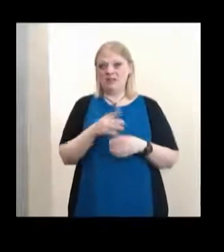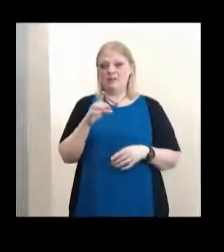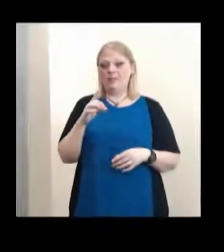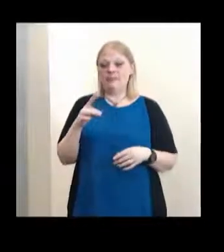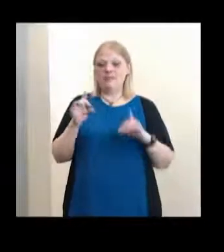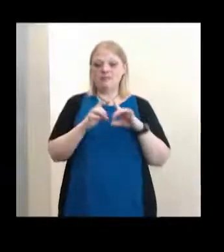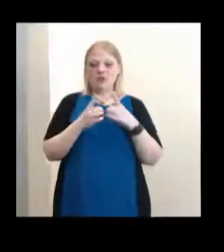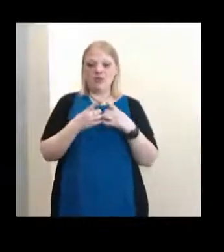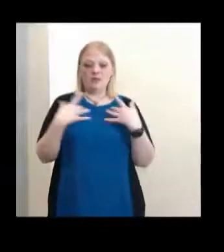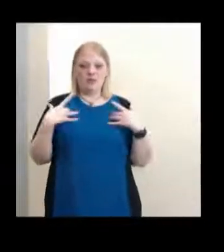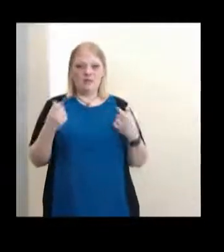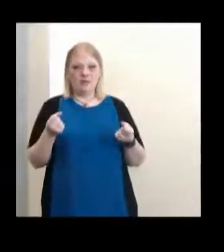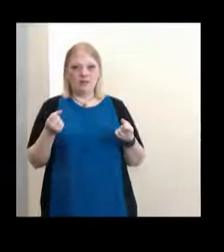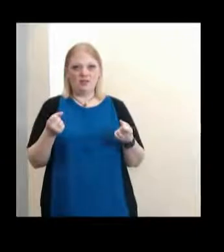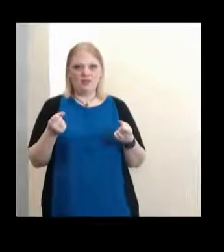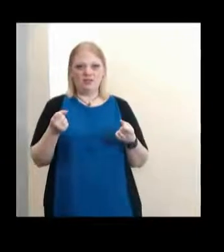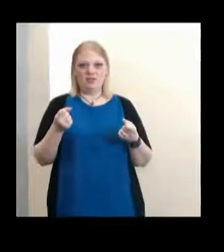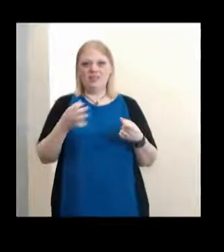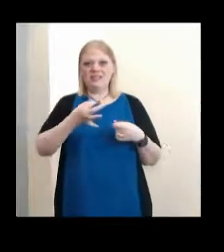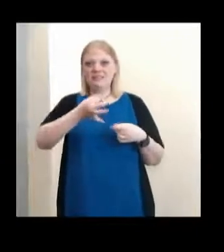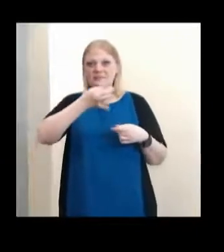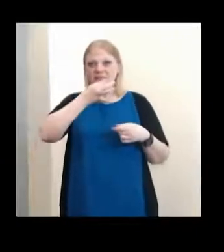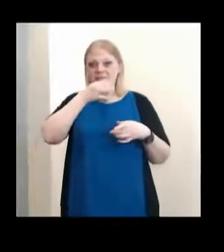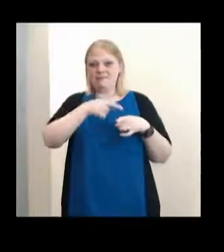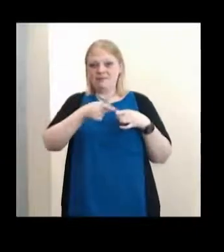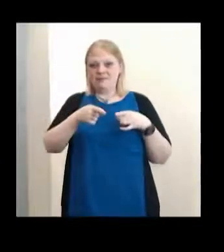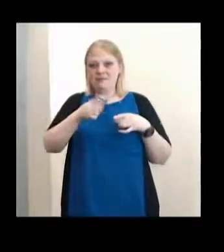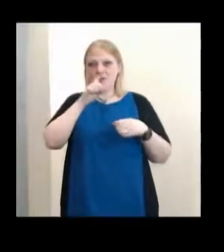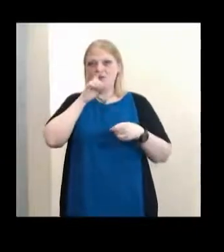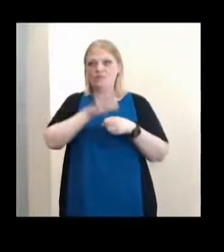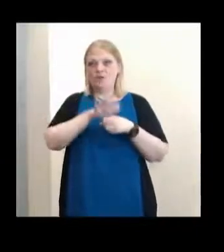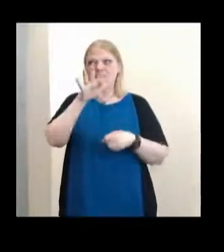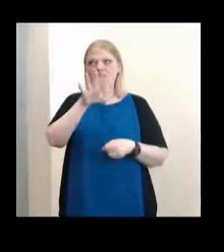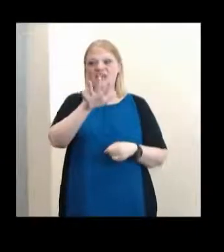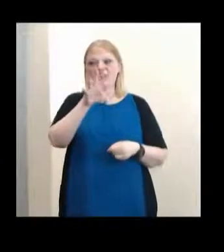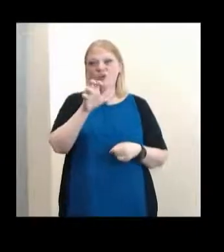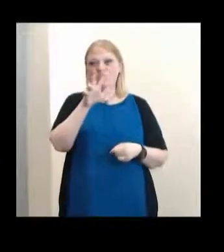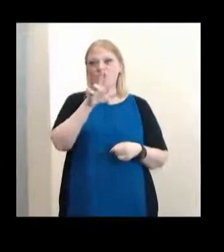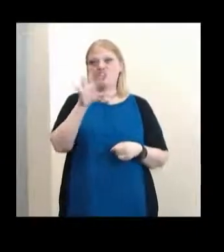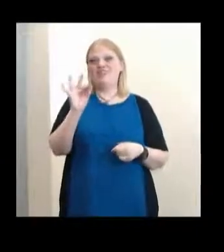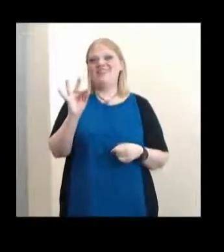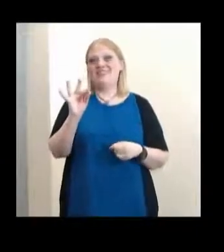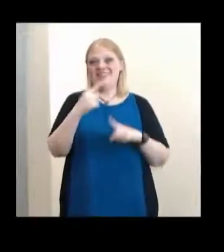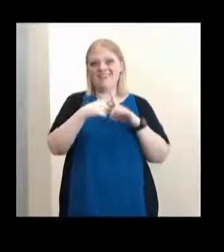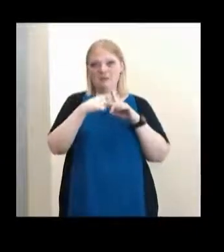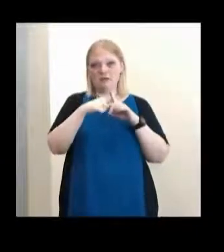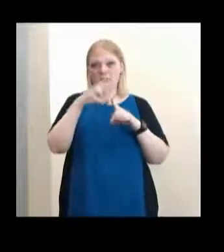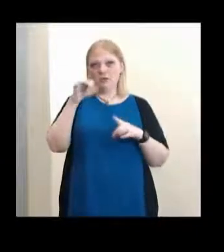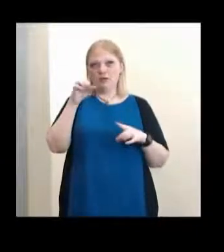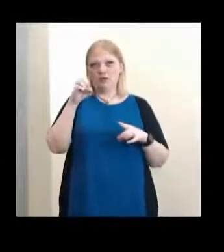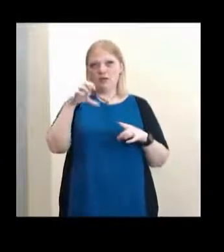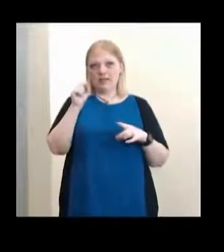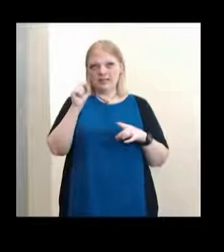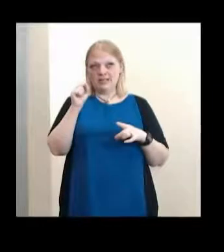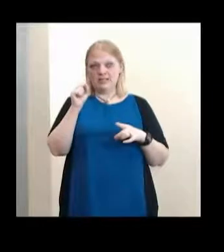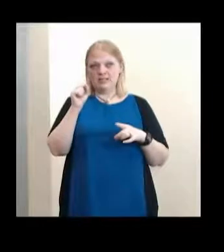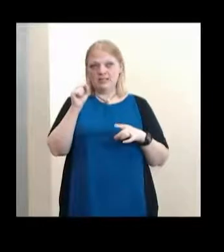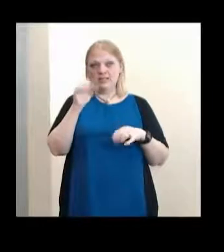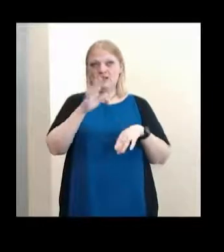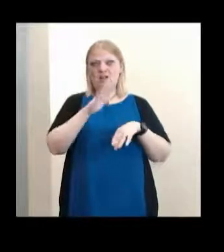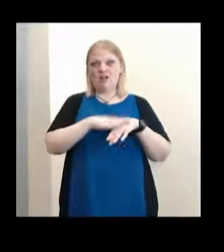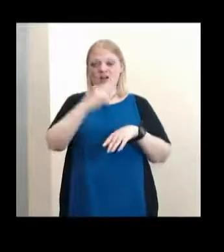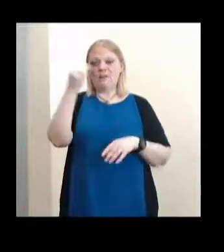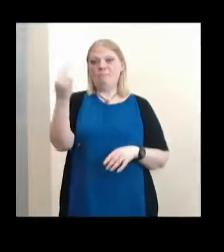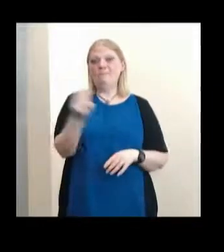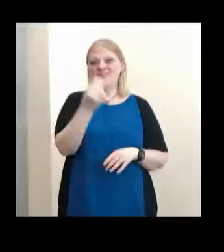Health epidemiological team can confirm there were 539 cases confirmed on Monday,